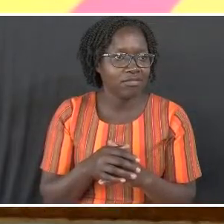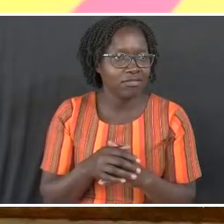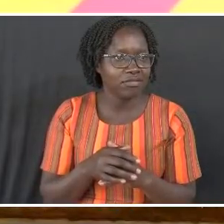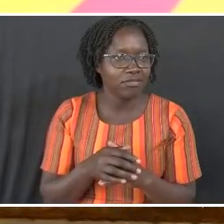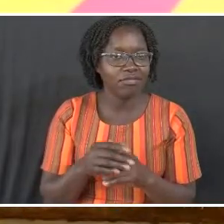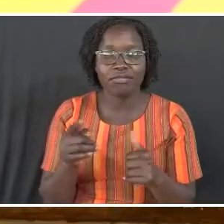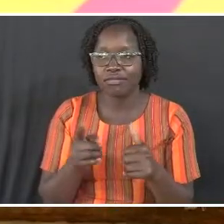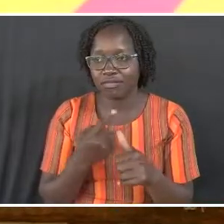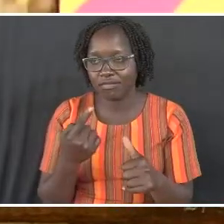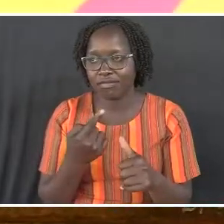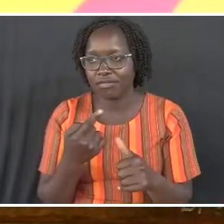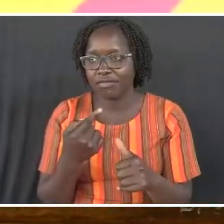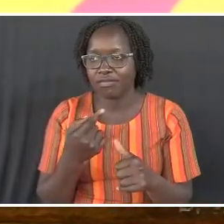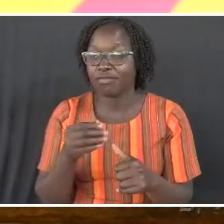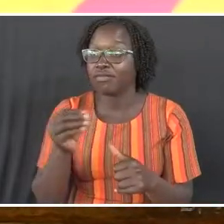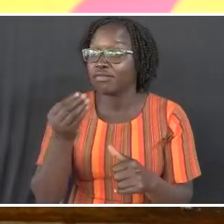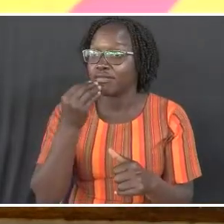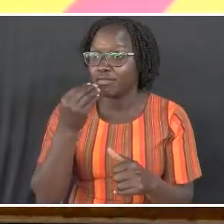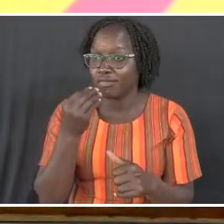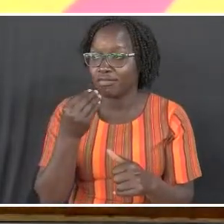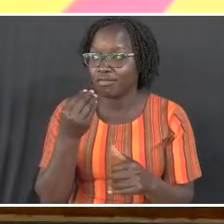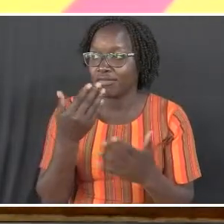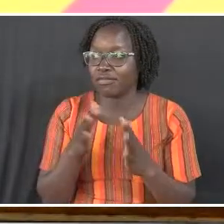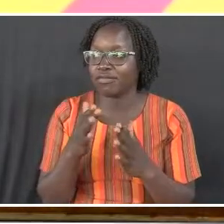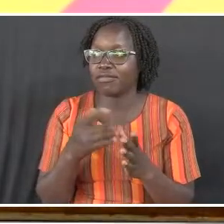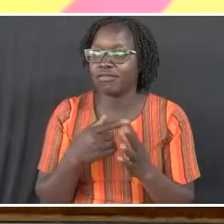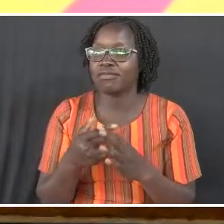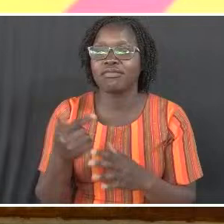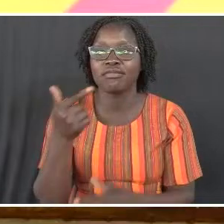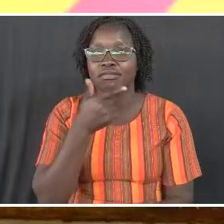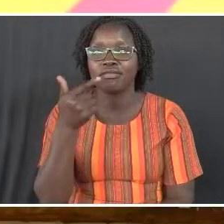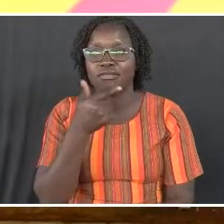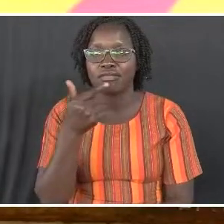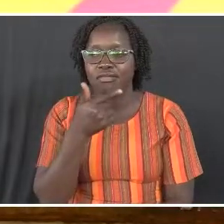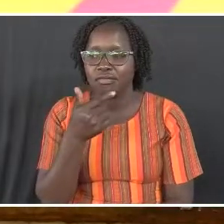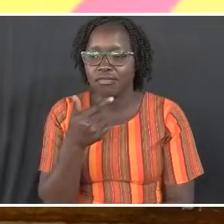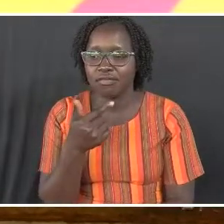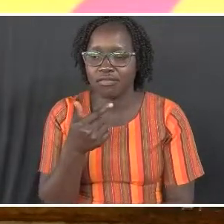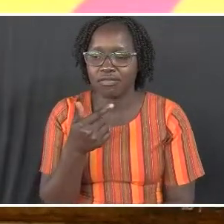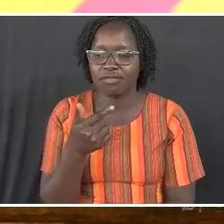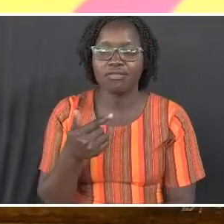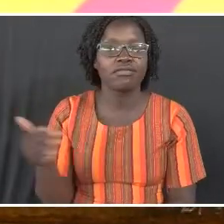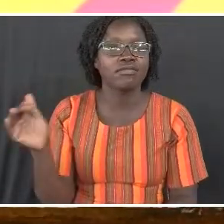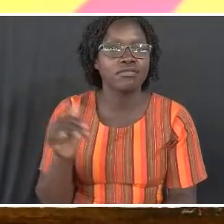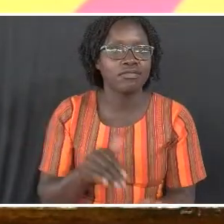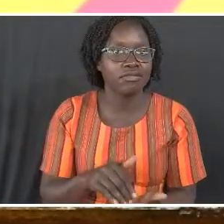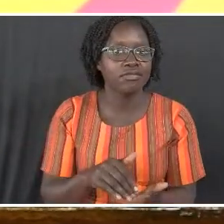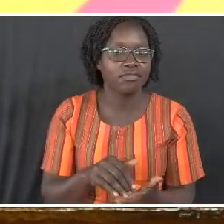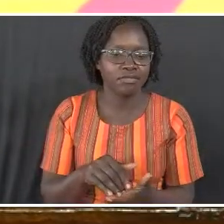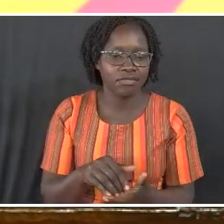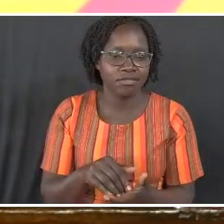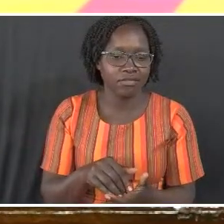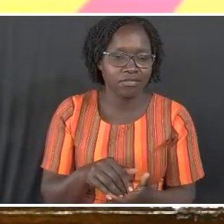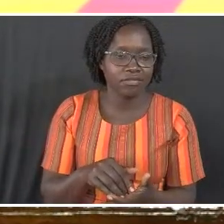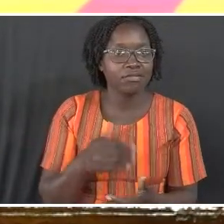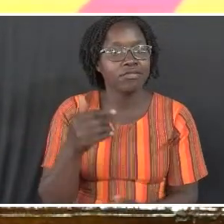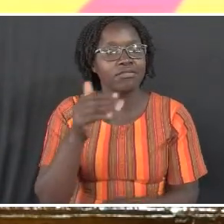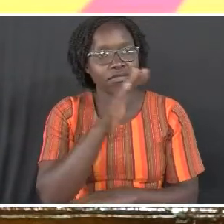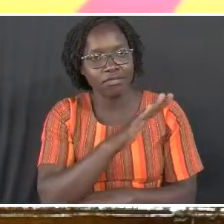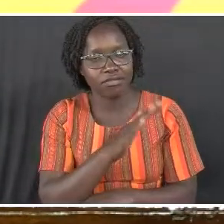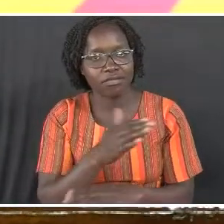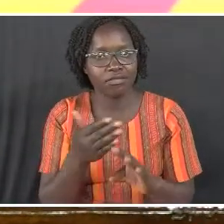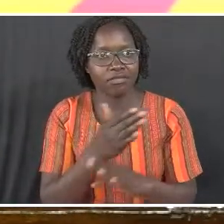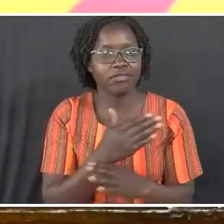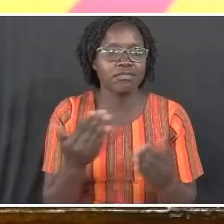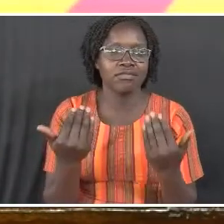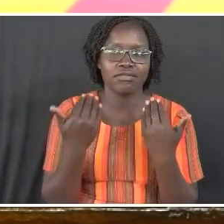You're supposed to first take your breakfast, then you brush. And then again, you're supposed to brush in the evening before